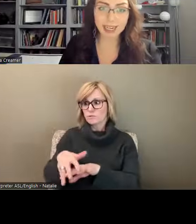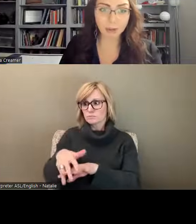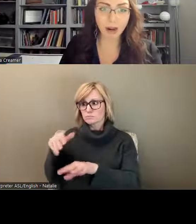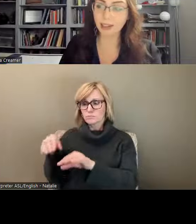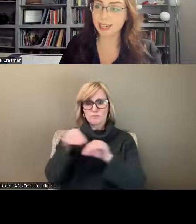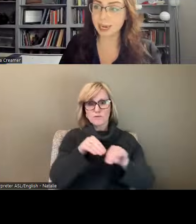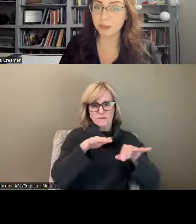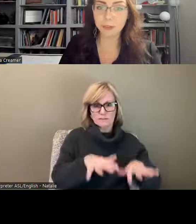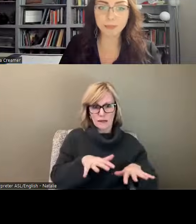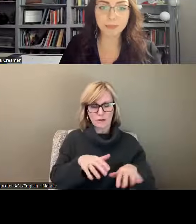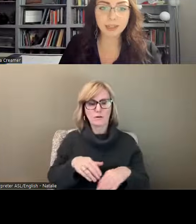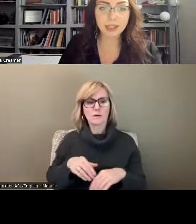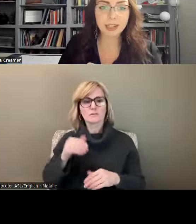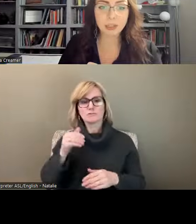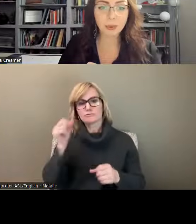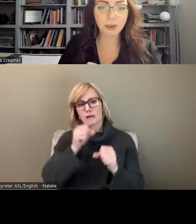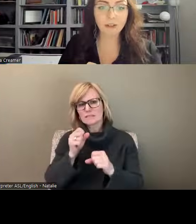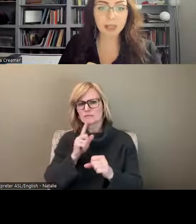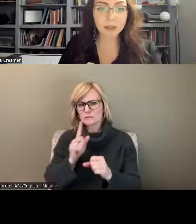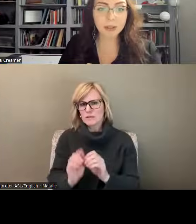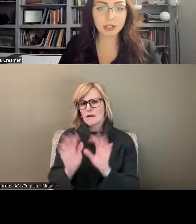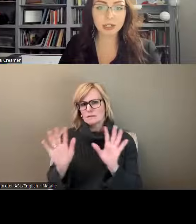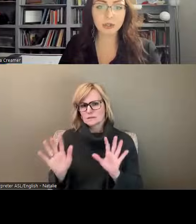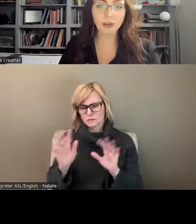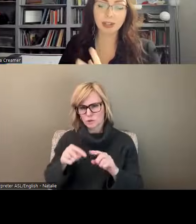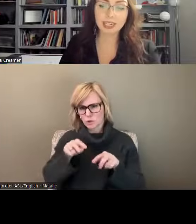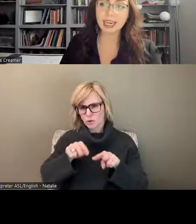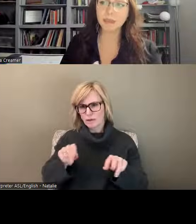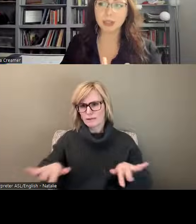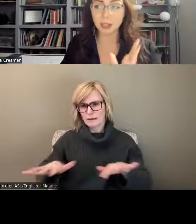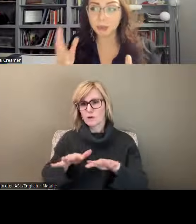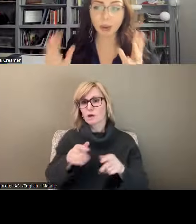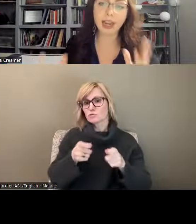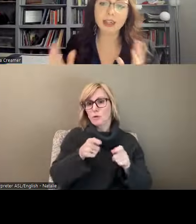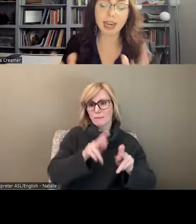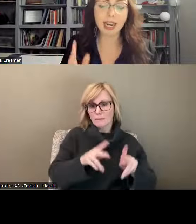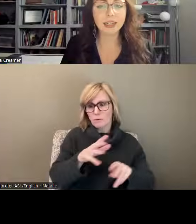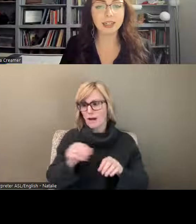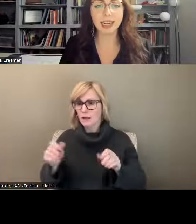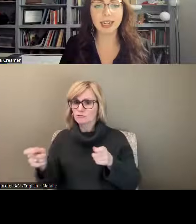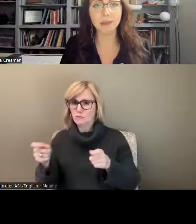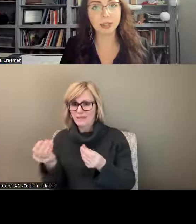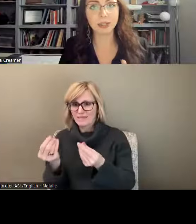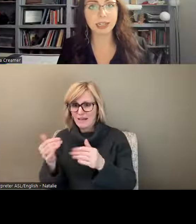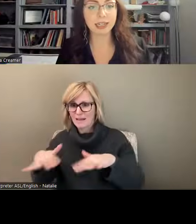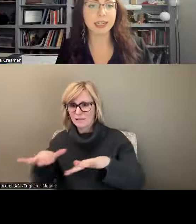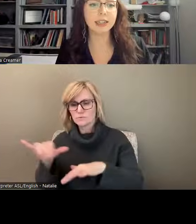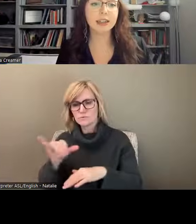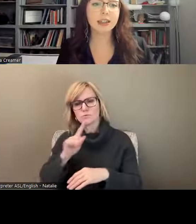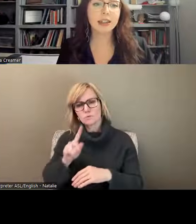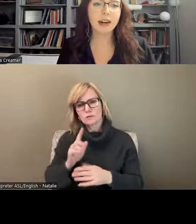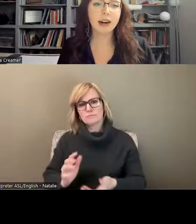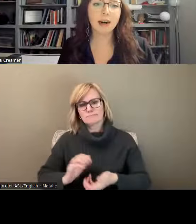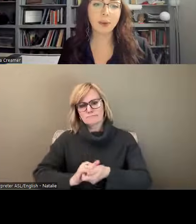when taking a broad landscape view. Control of people and control of landscape really do go hand in hand in any imperial